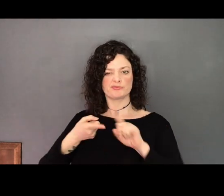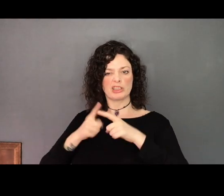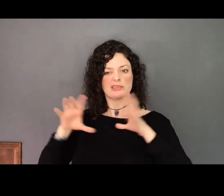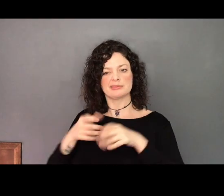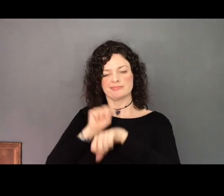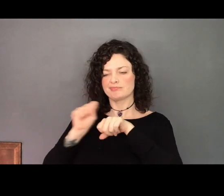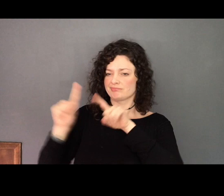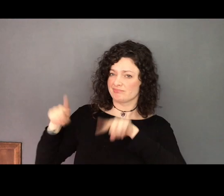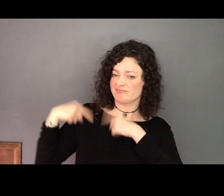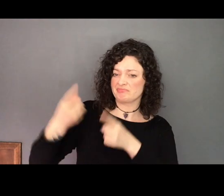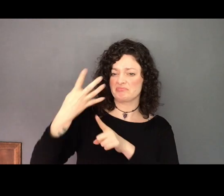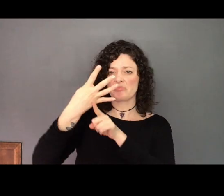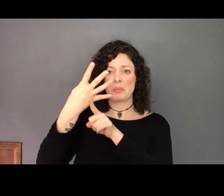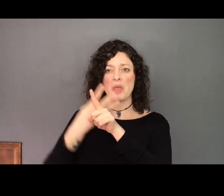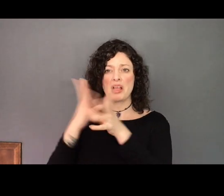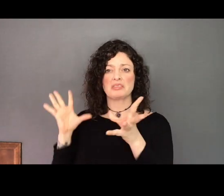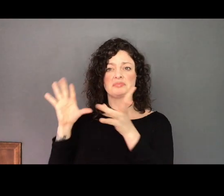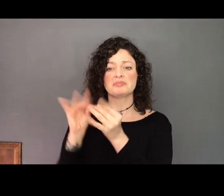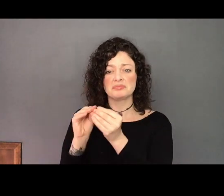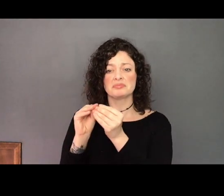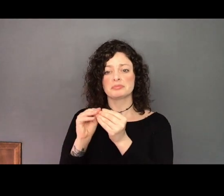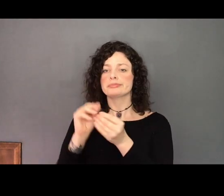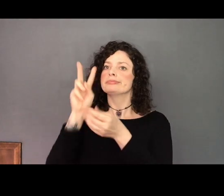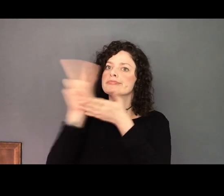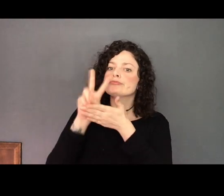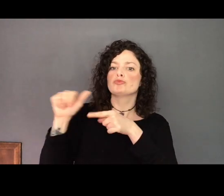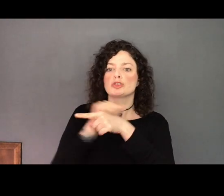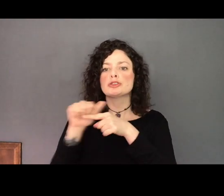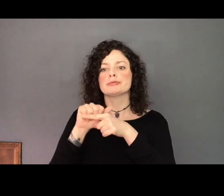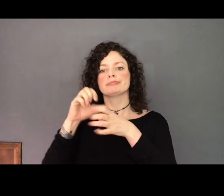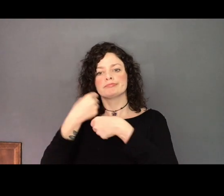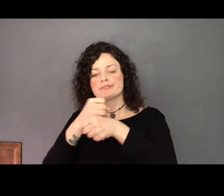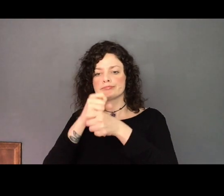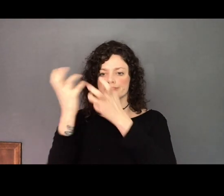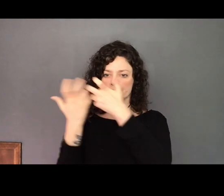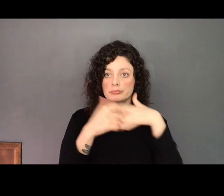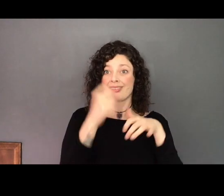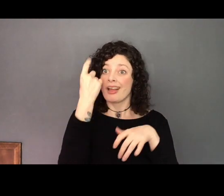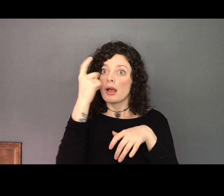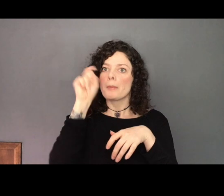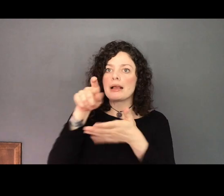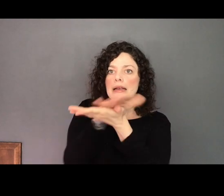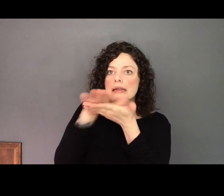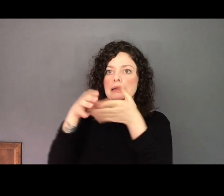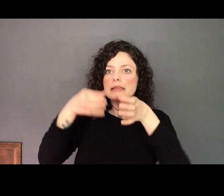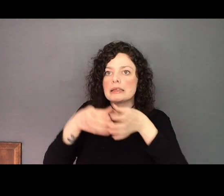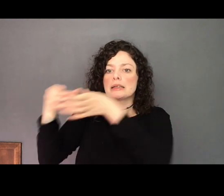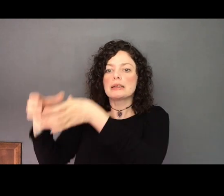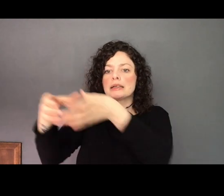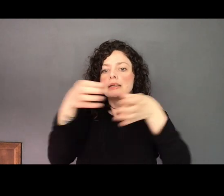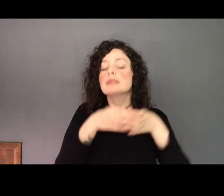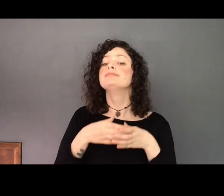better part of 4 months. From bi-weekly virtual rehearsals to creating a portable, sanitized recording kit to spending hours in the editing